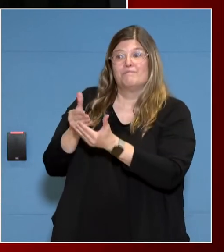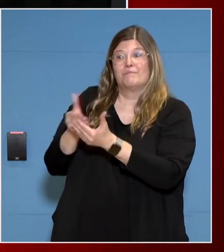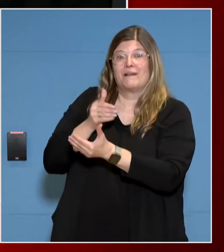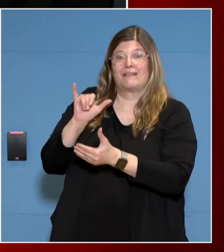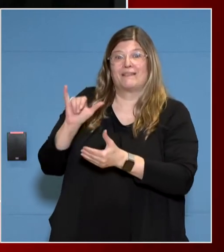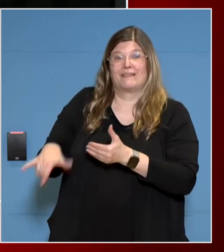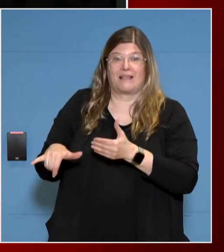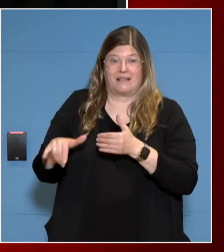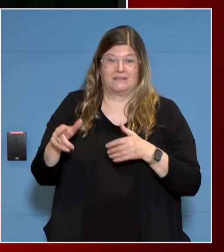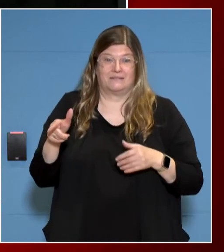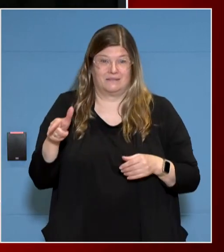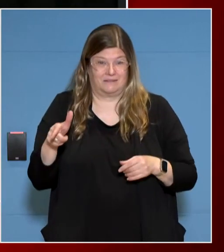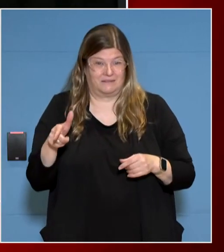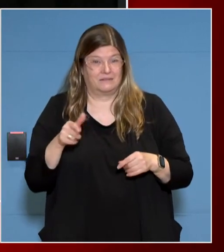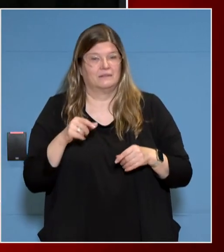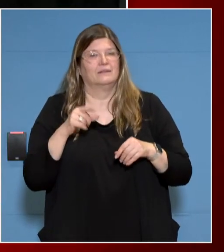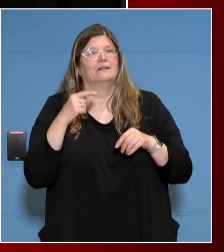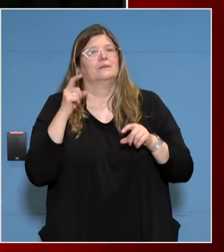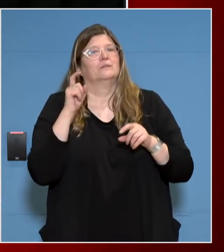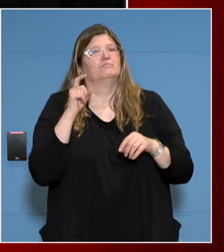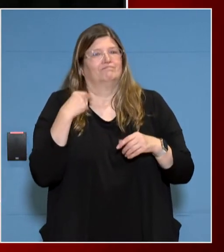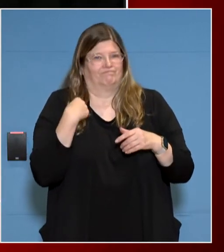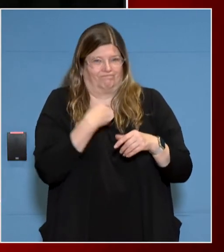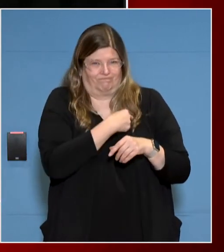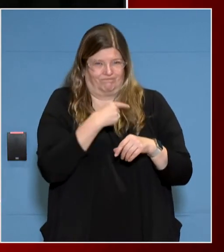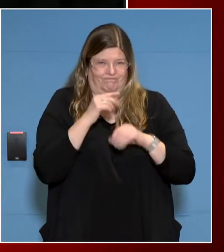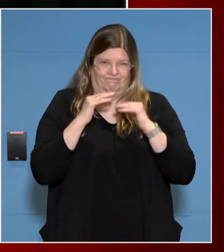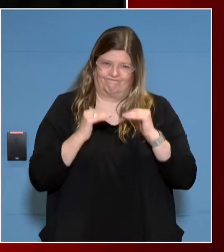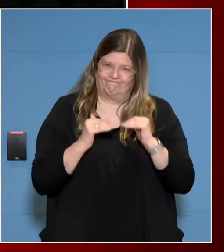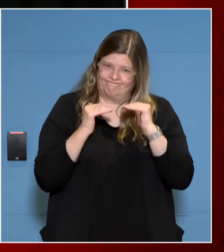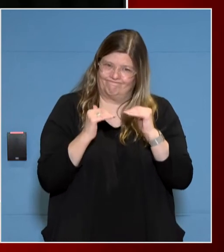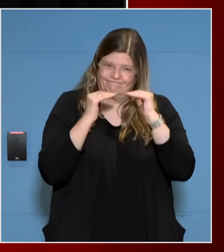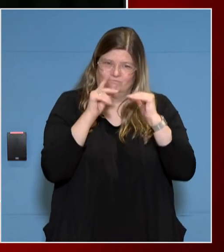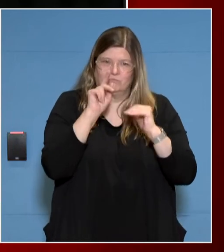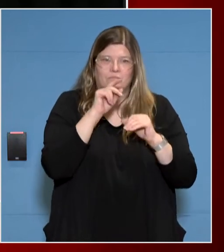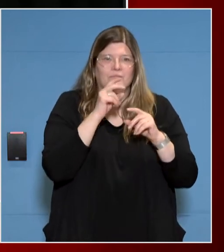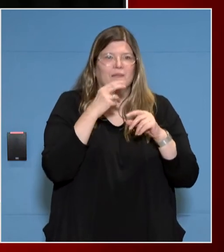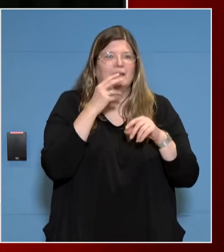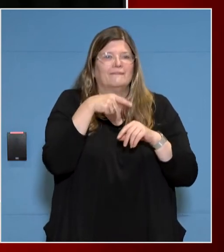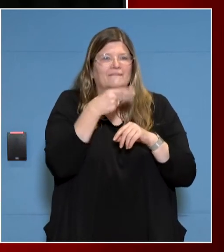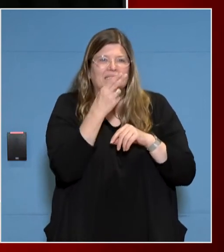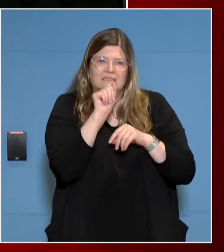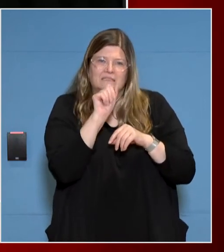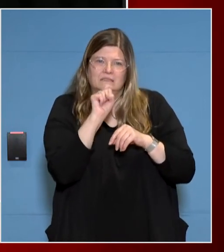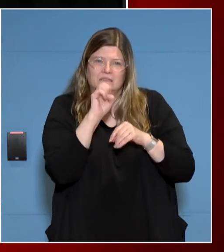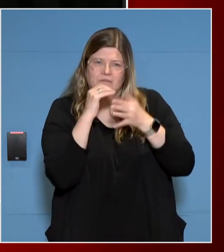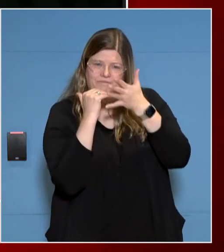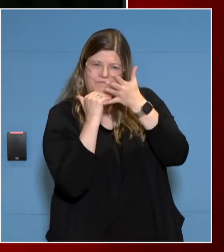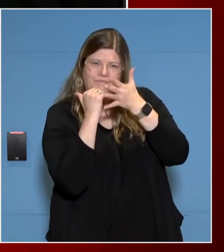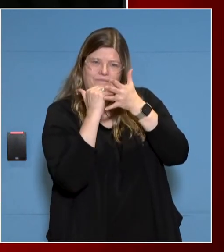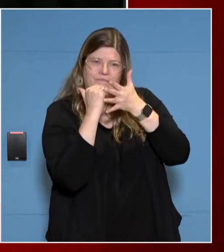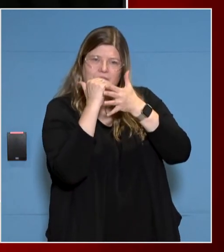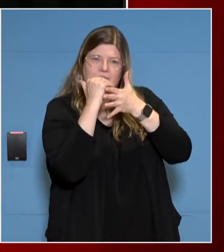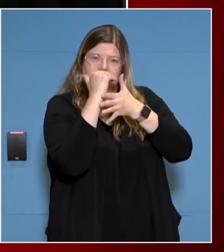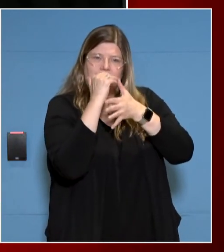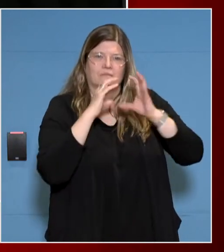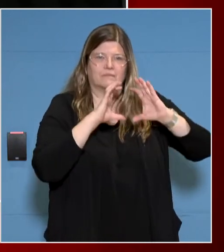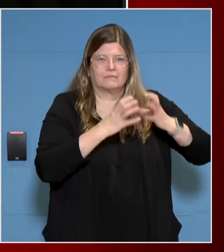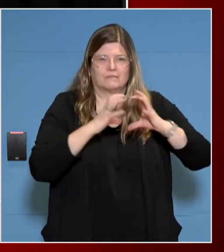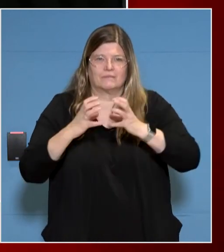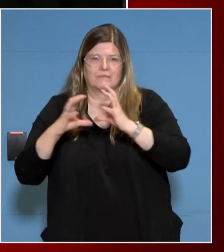dates, we did that. We were reluctant to provide tentative dates because we were also very clear that our ability